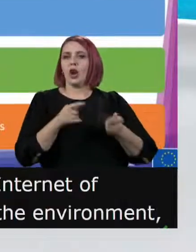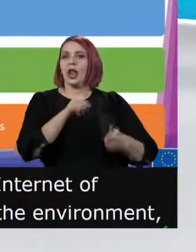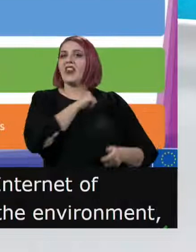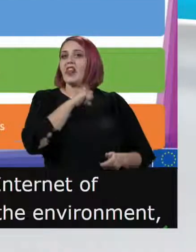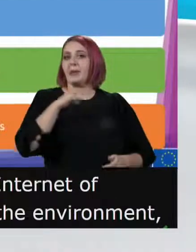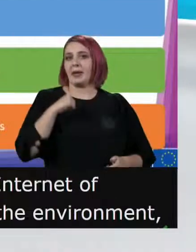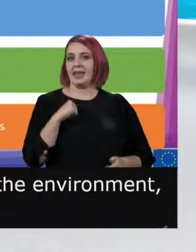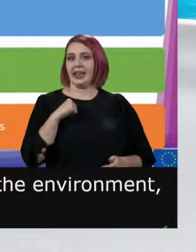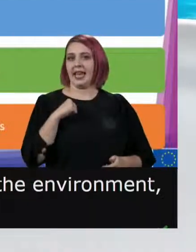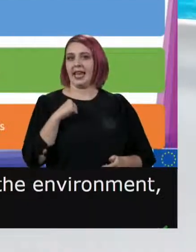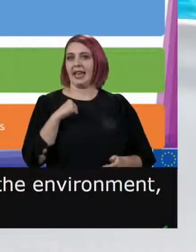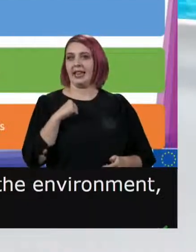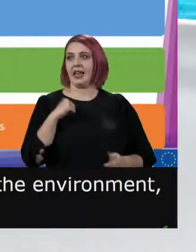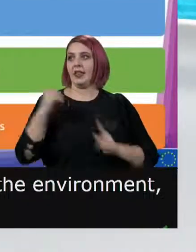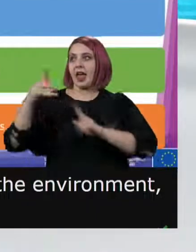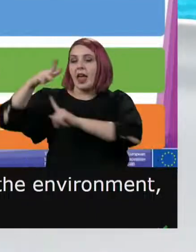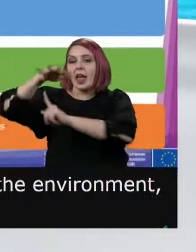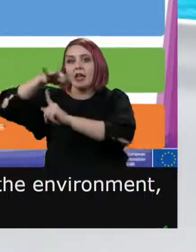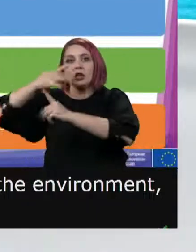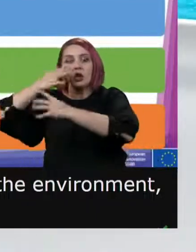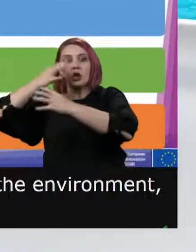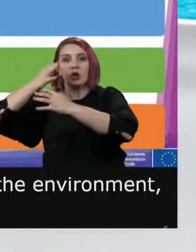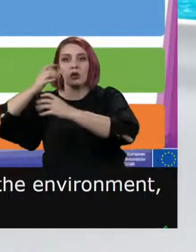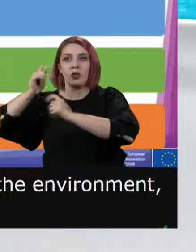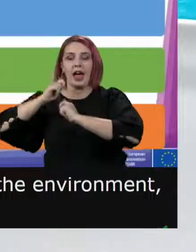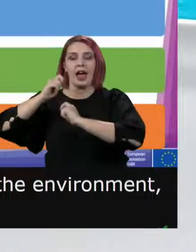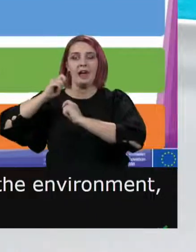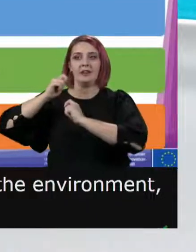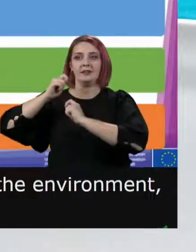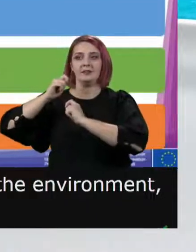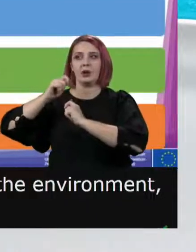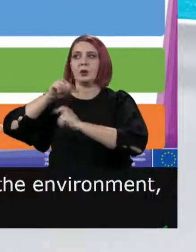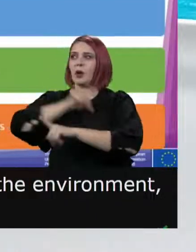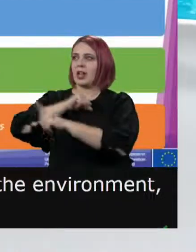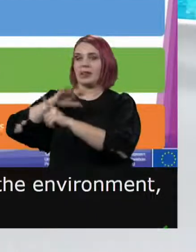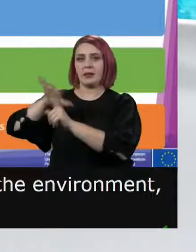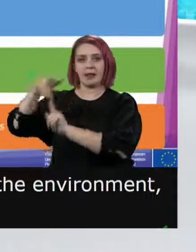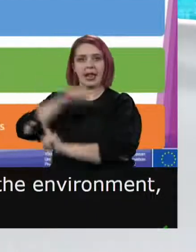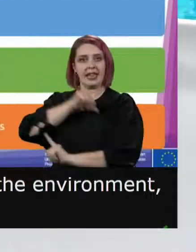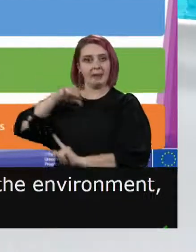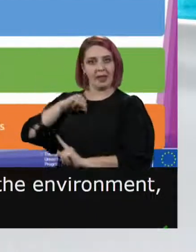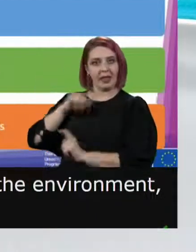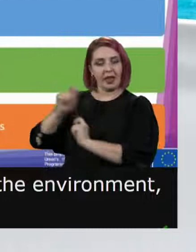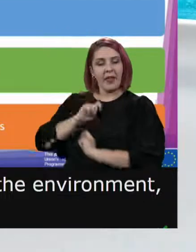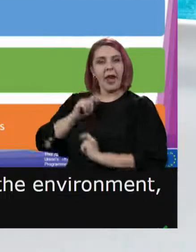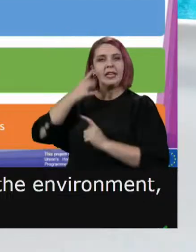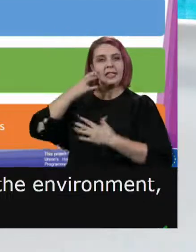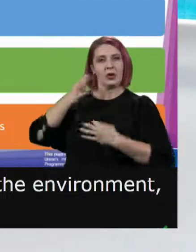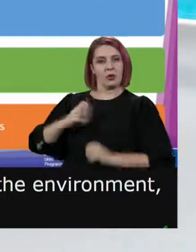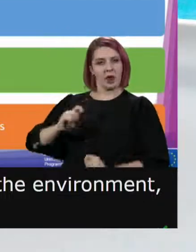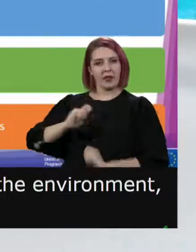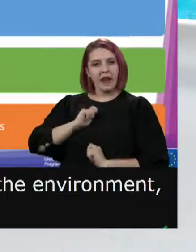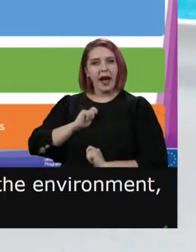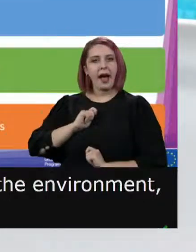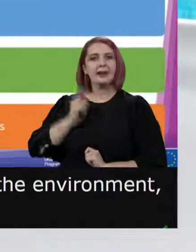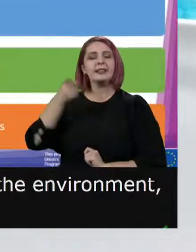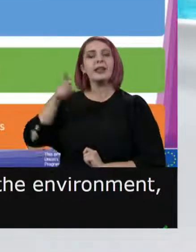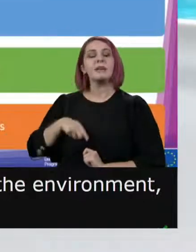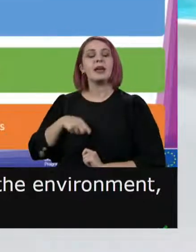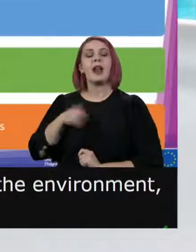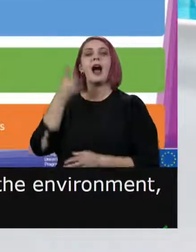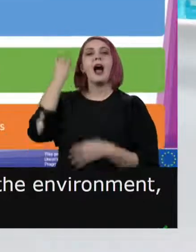security and safety, allowed us to log activities, allowed us to